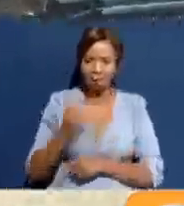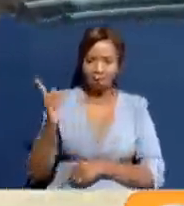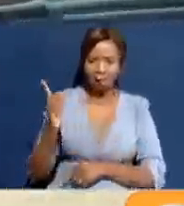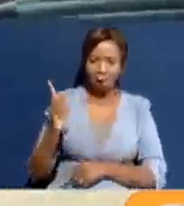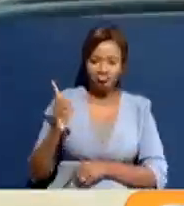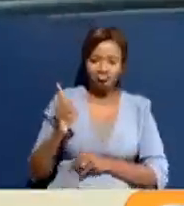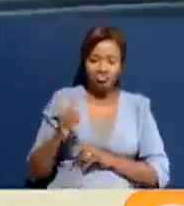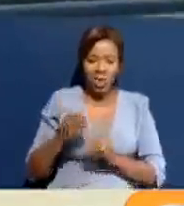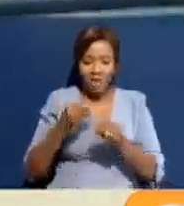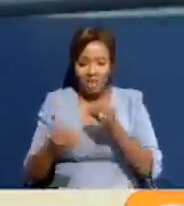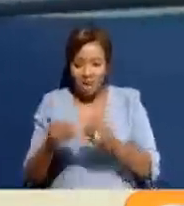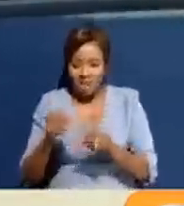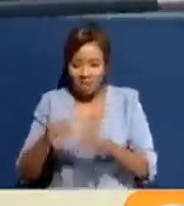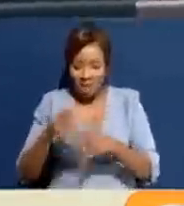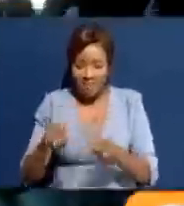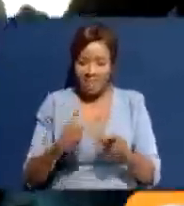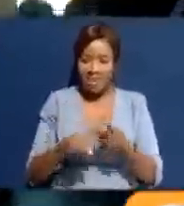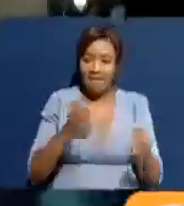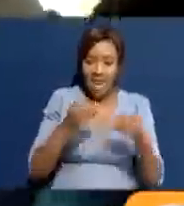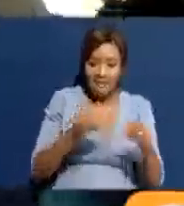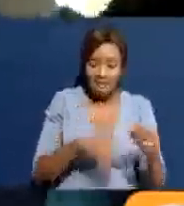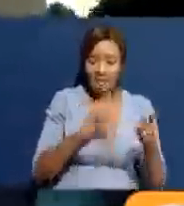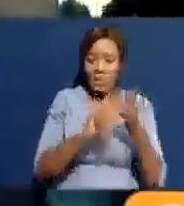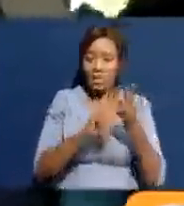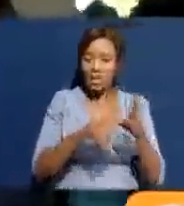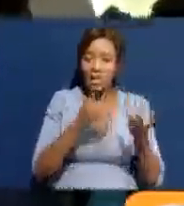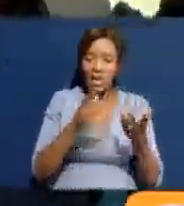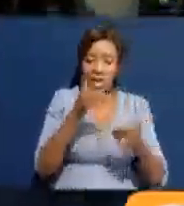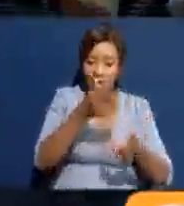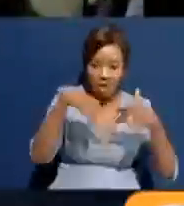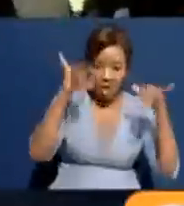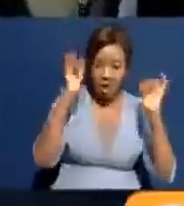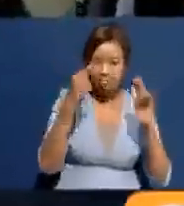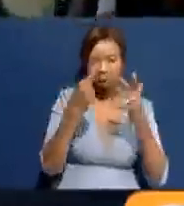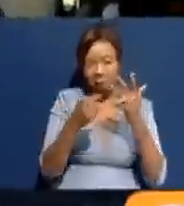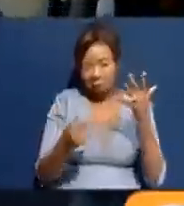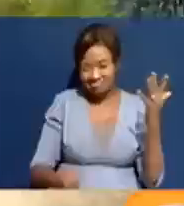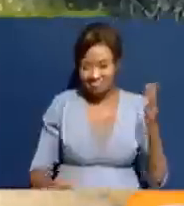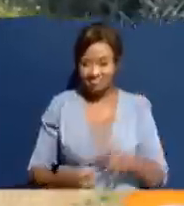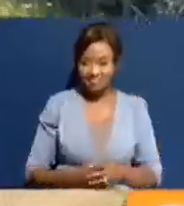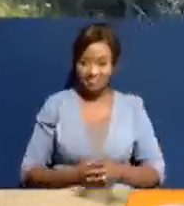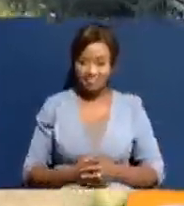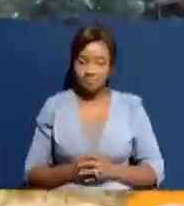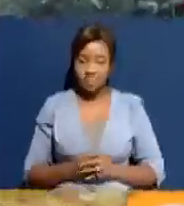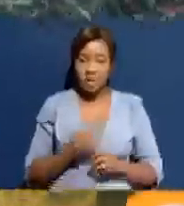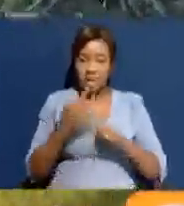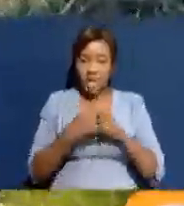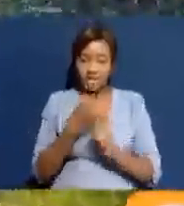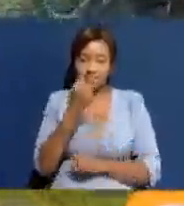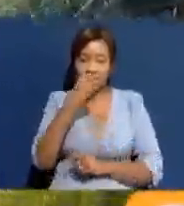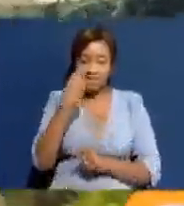industry, housing, to name but a few. The name of the kind of the bananas is Grain 9. For 85 years,